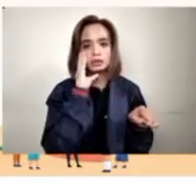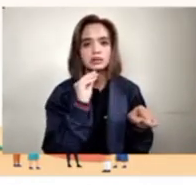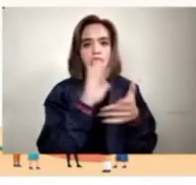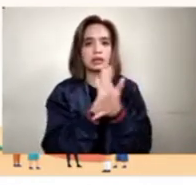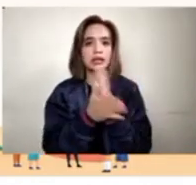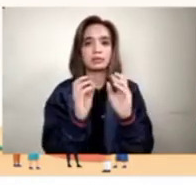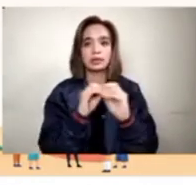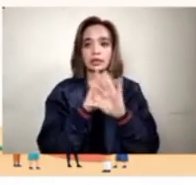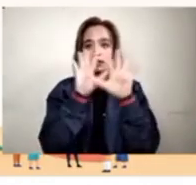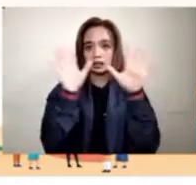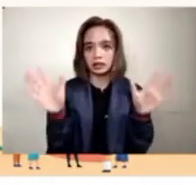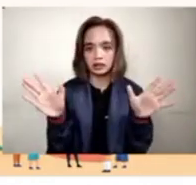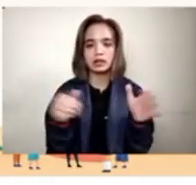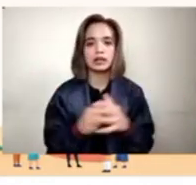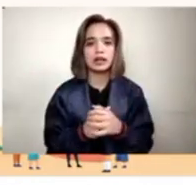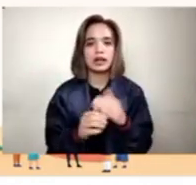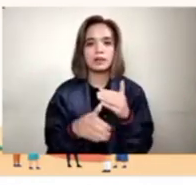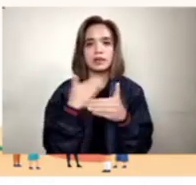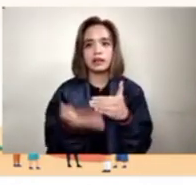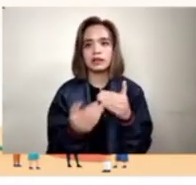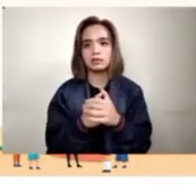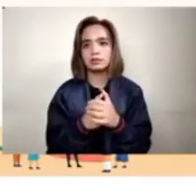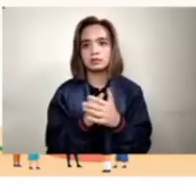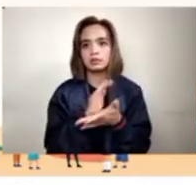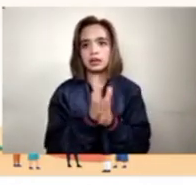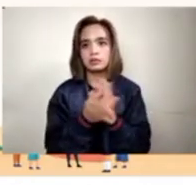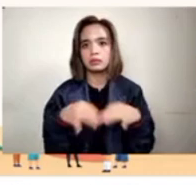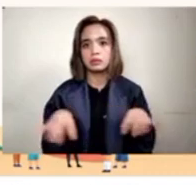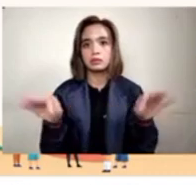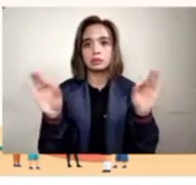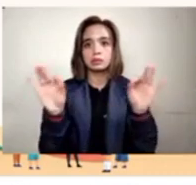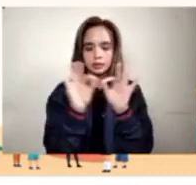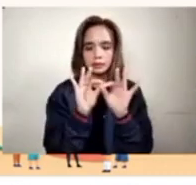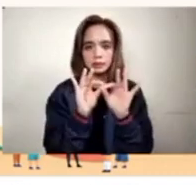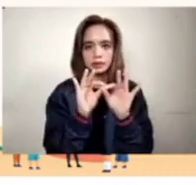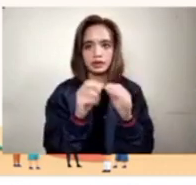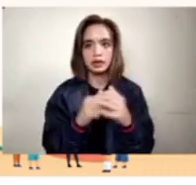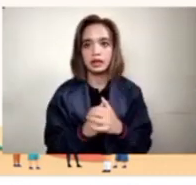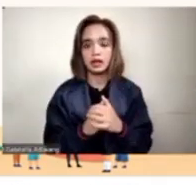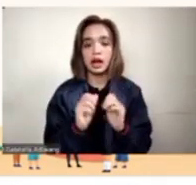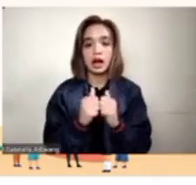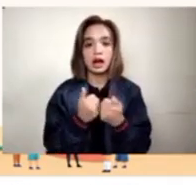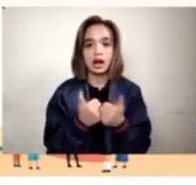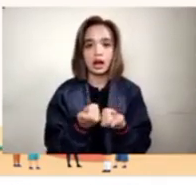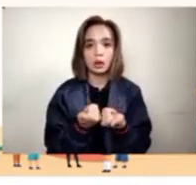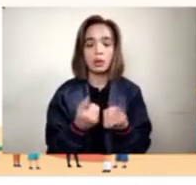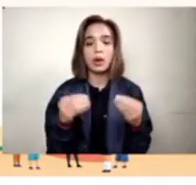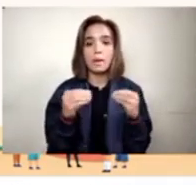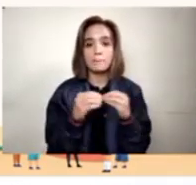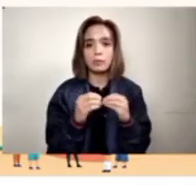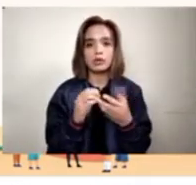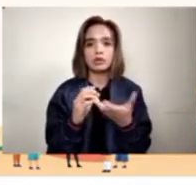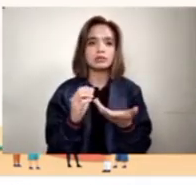path becomes clearer and options become viable?